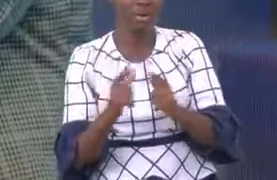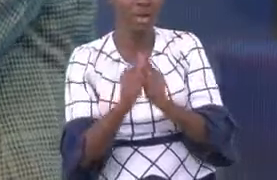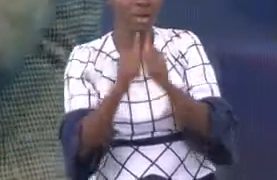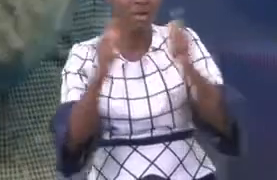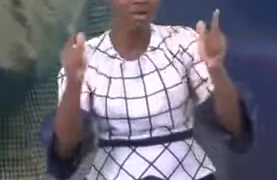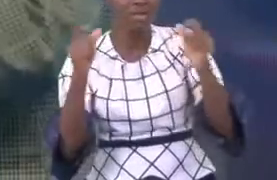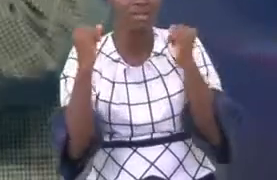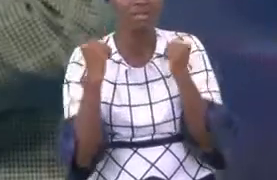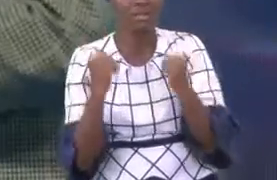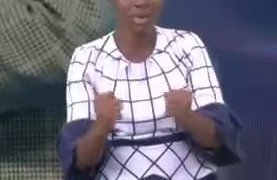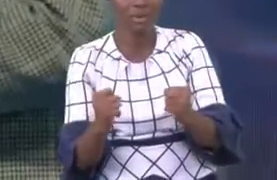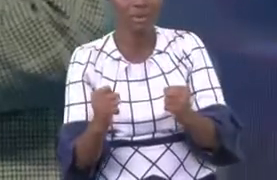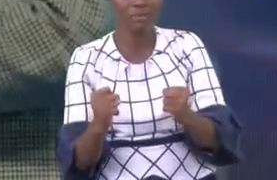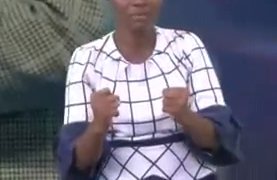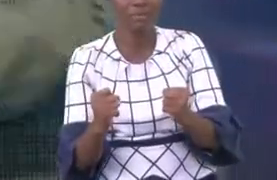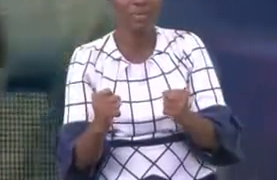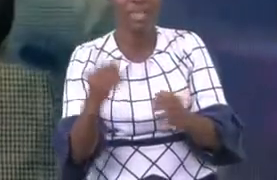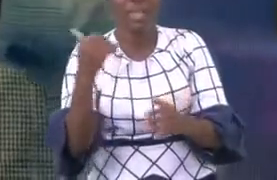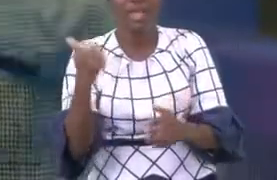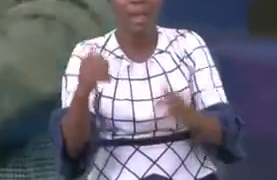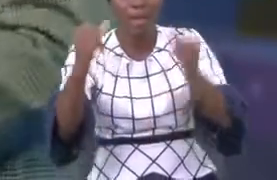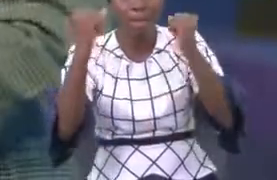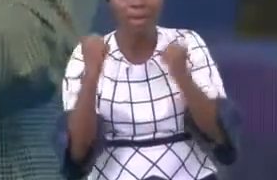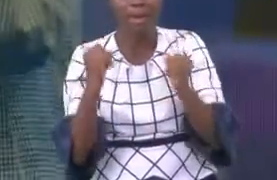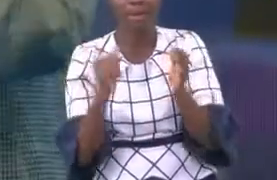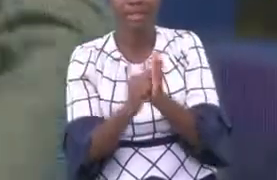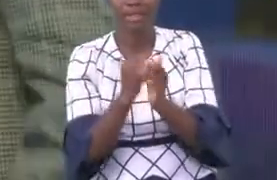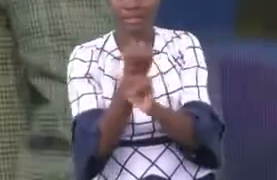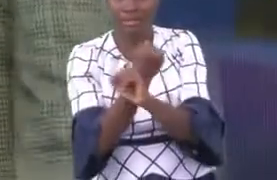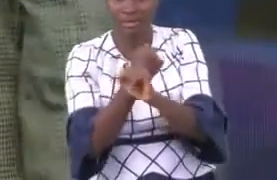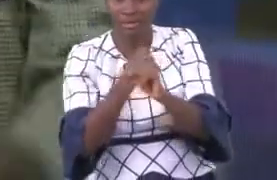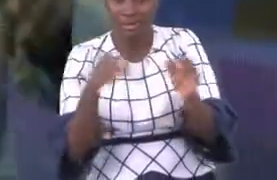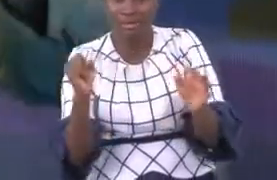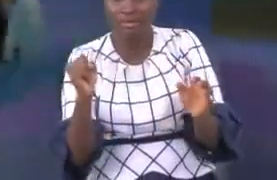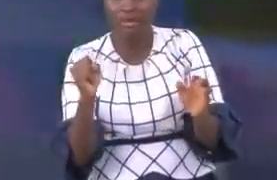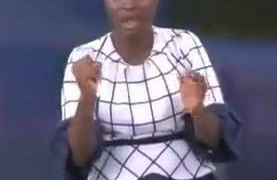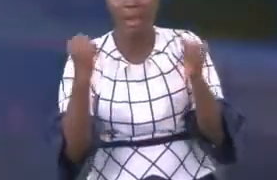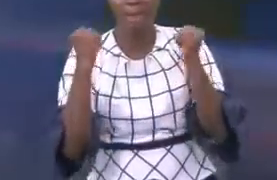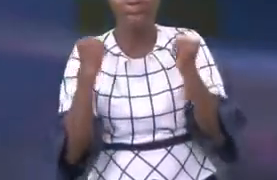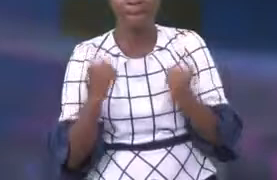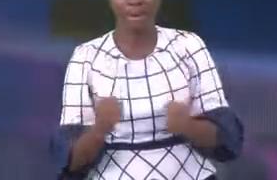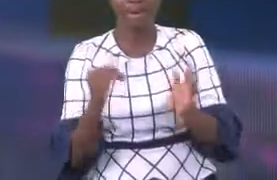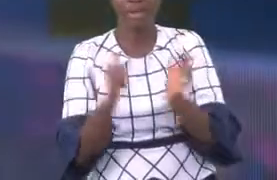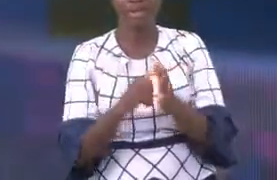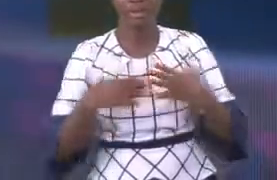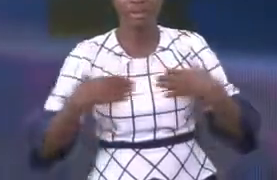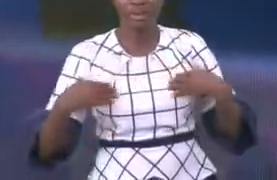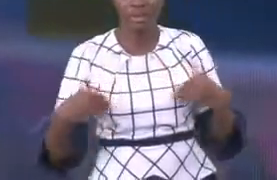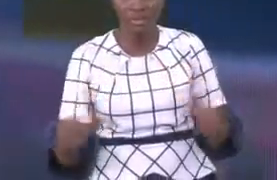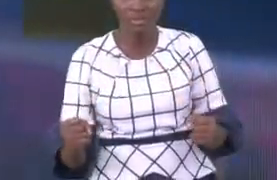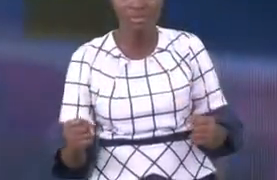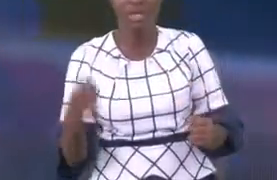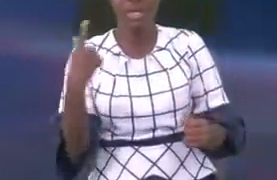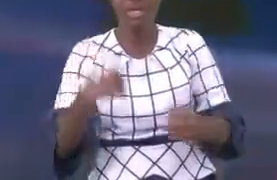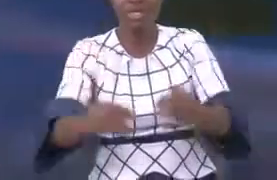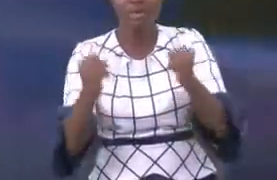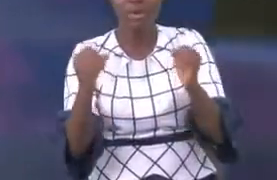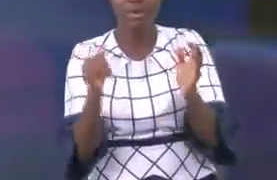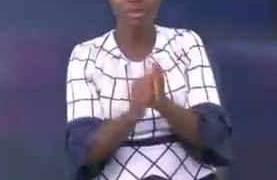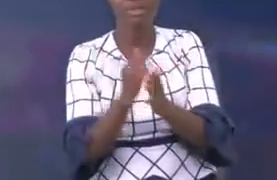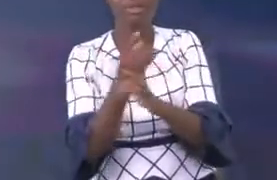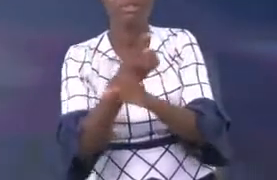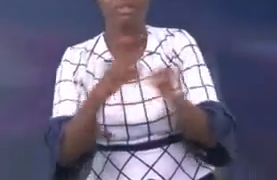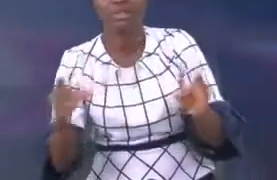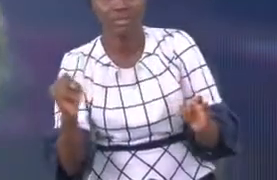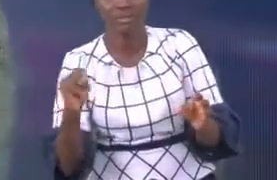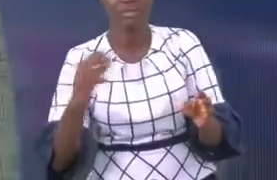saves, the power that heals, the power that delivers. How God anointed Jesus